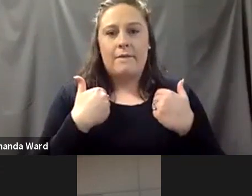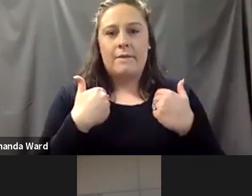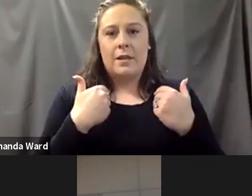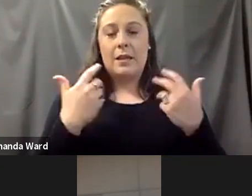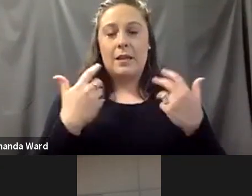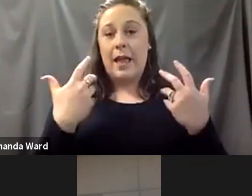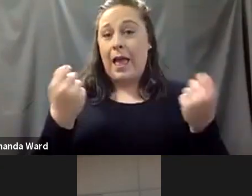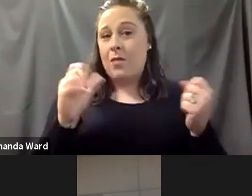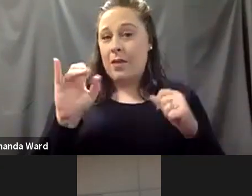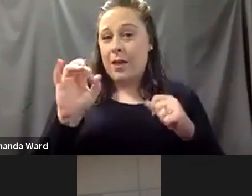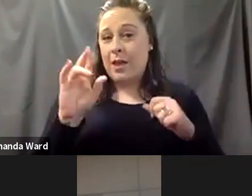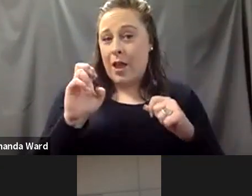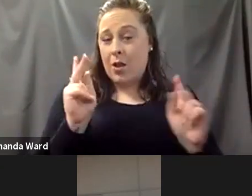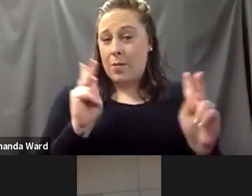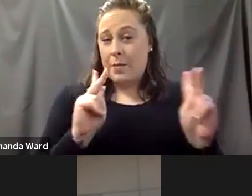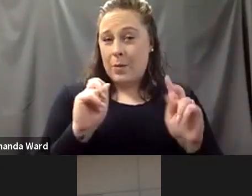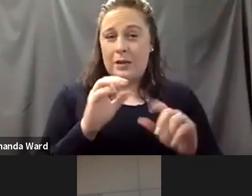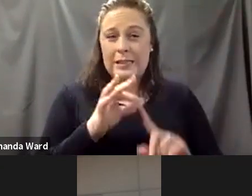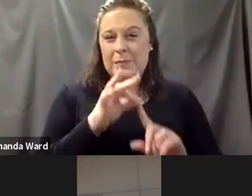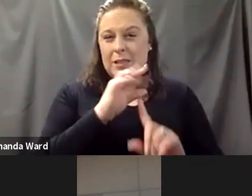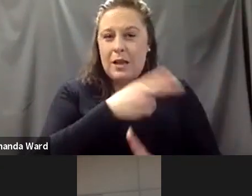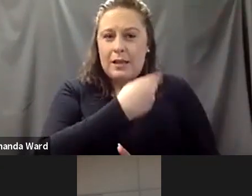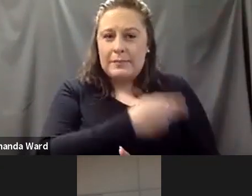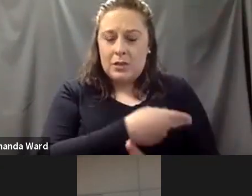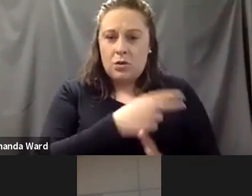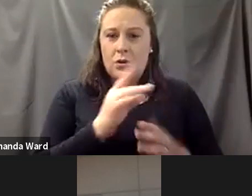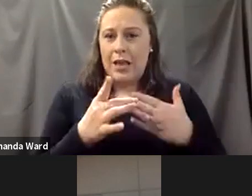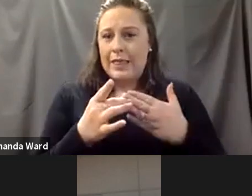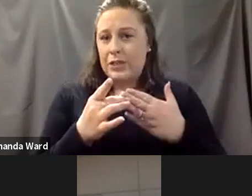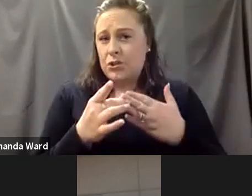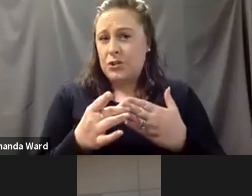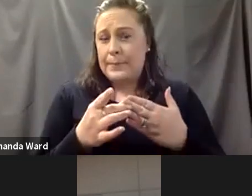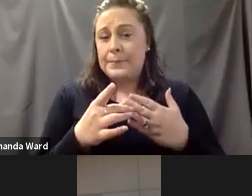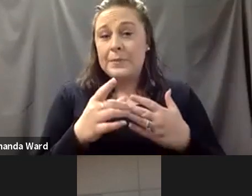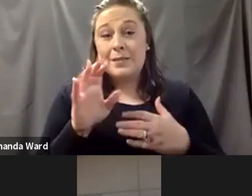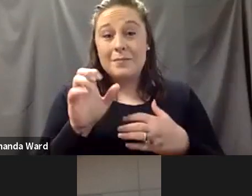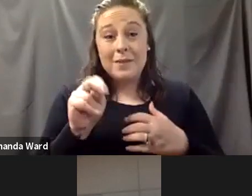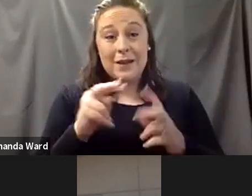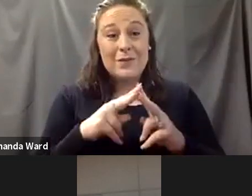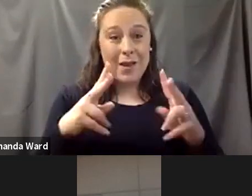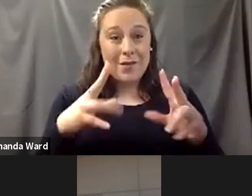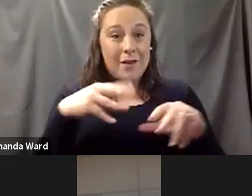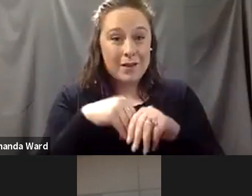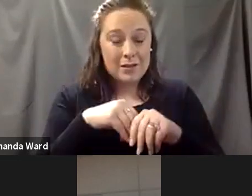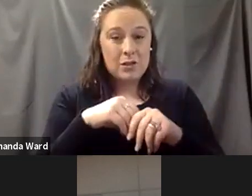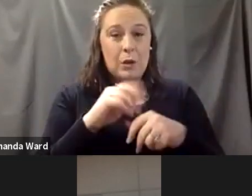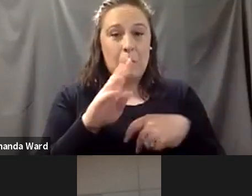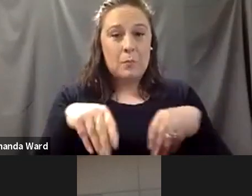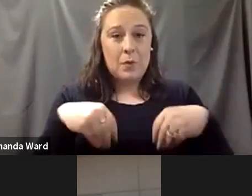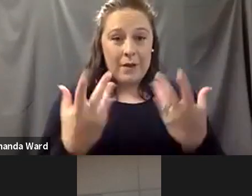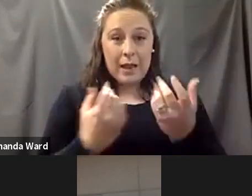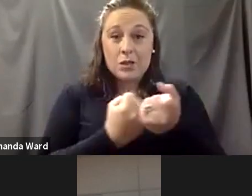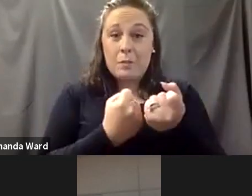healthcare folks, especially hospital leadership, has been very engaged in providing support to each